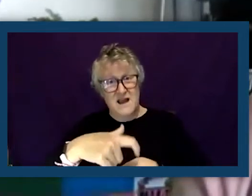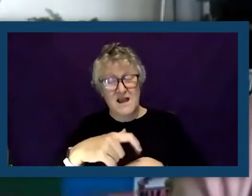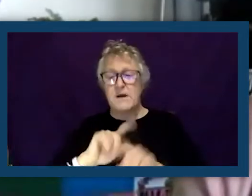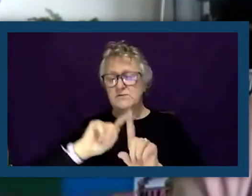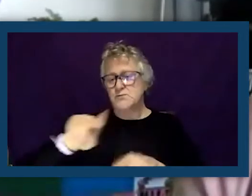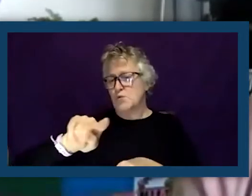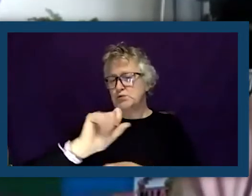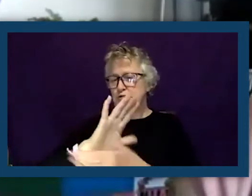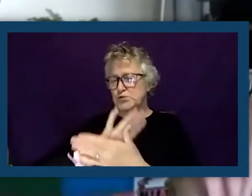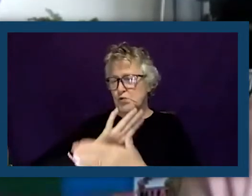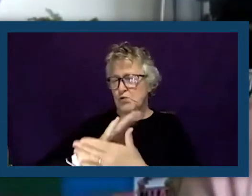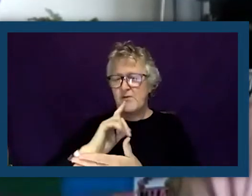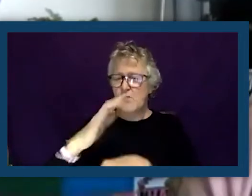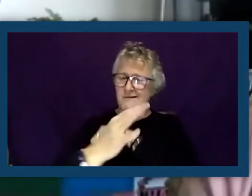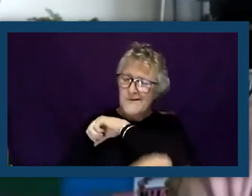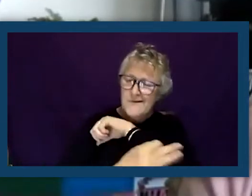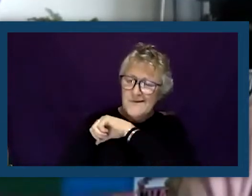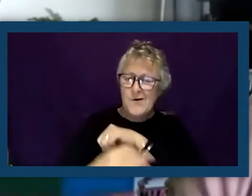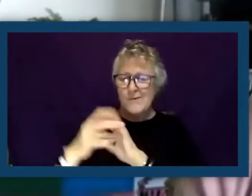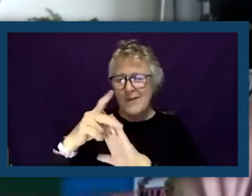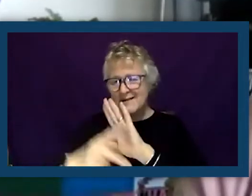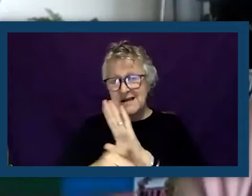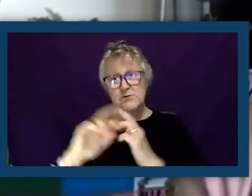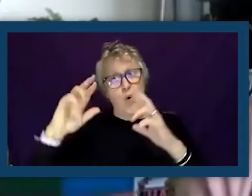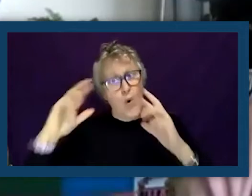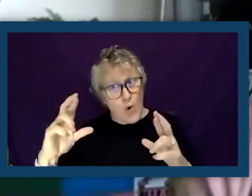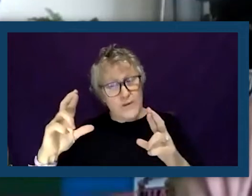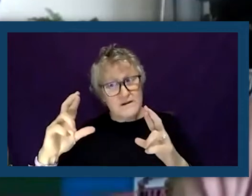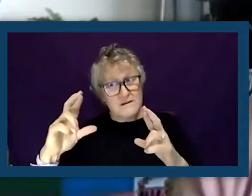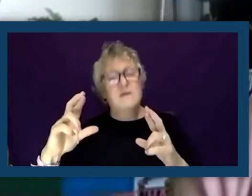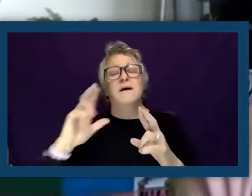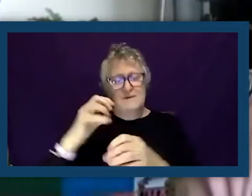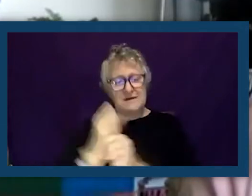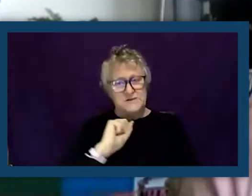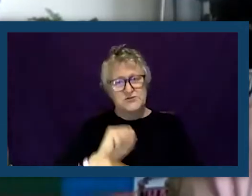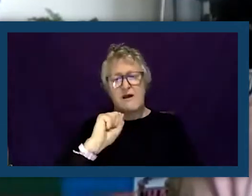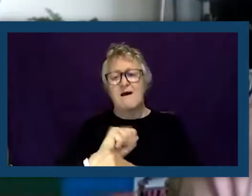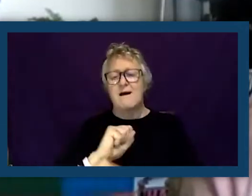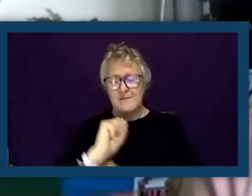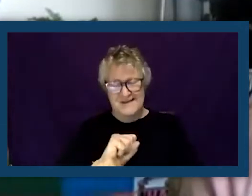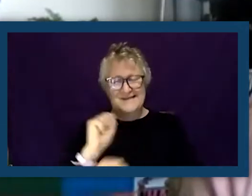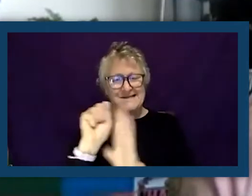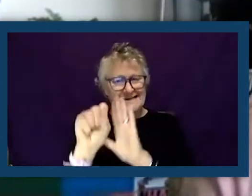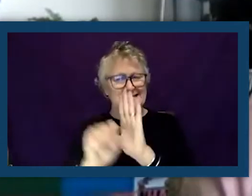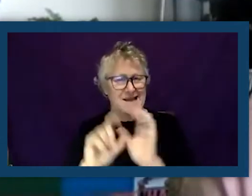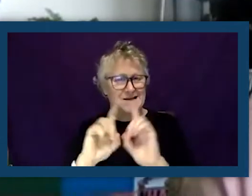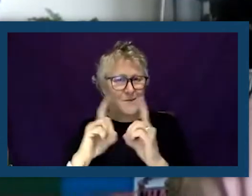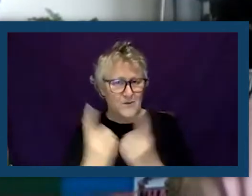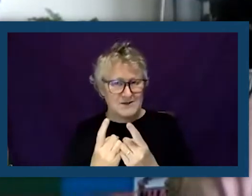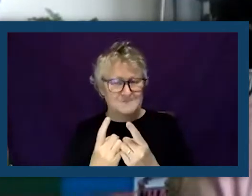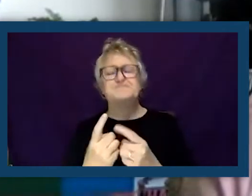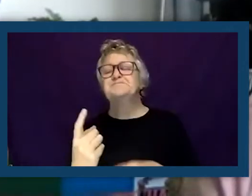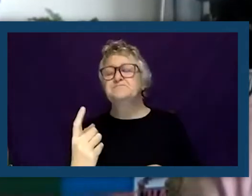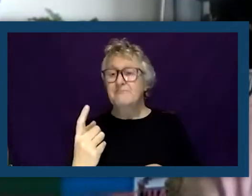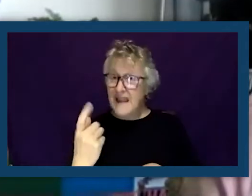foreign policy. I was hoping to end up in the State Department. And at the time, I was supposed to go to Mexico for a research trip, and then the swine flu